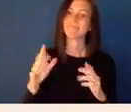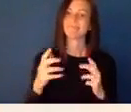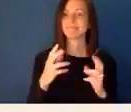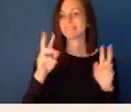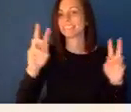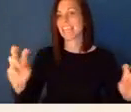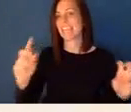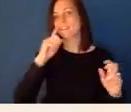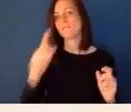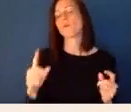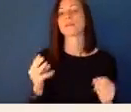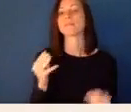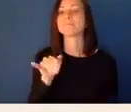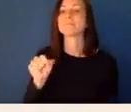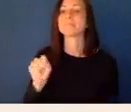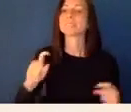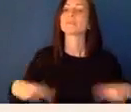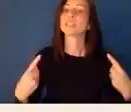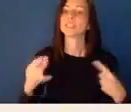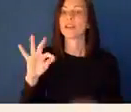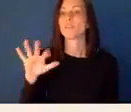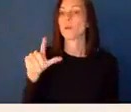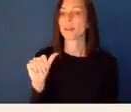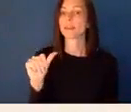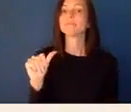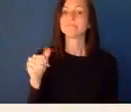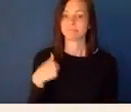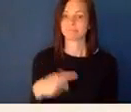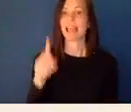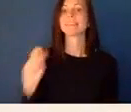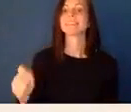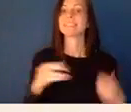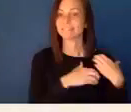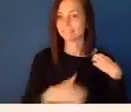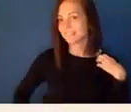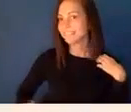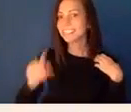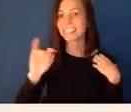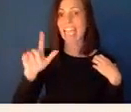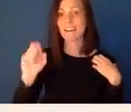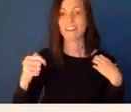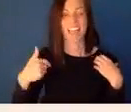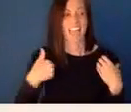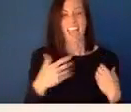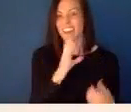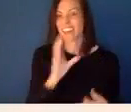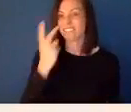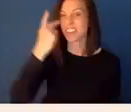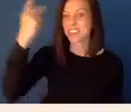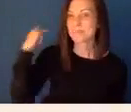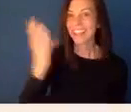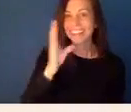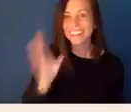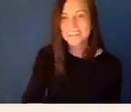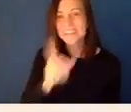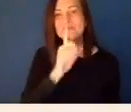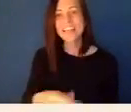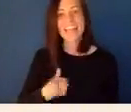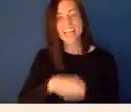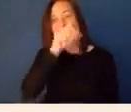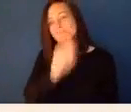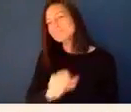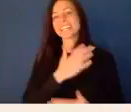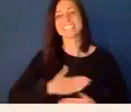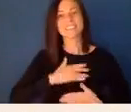so in 2015, I took home the title of Miss Wheelchair Florida, and I have never looked back. I loved being able to empower people through